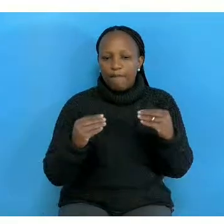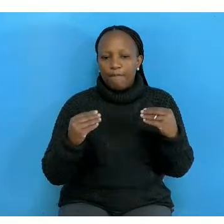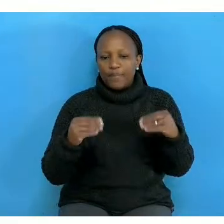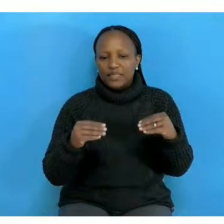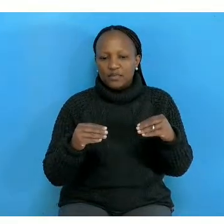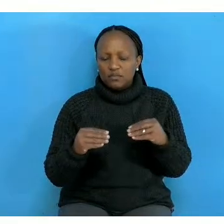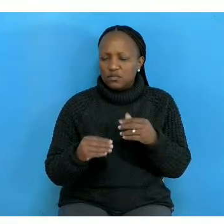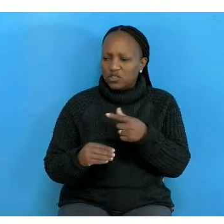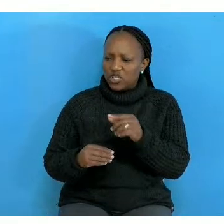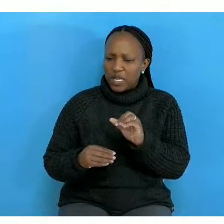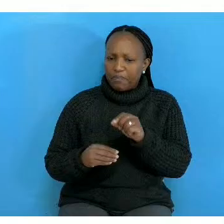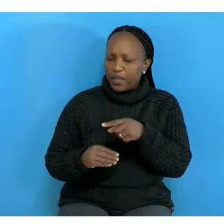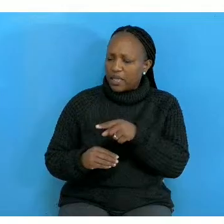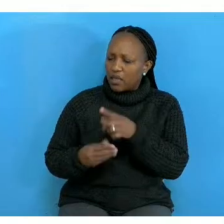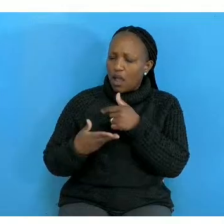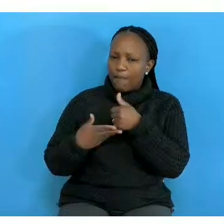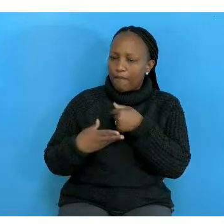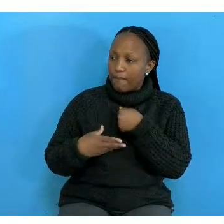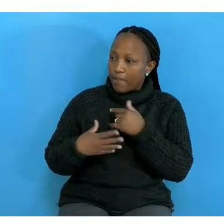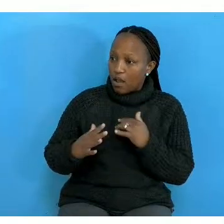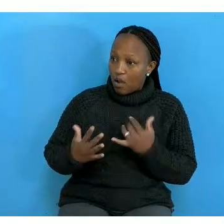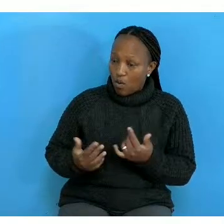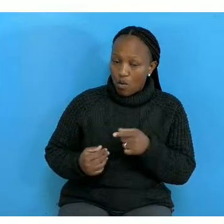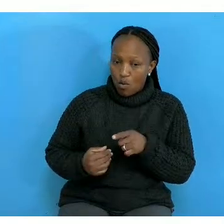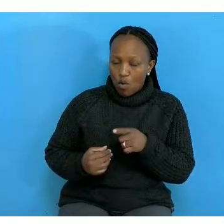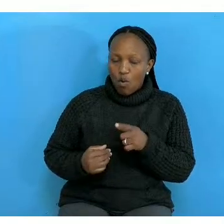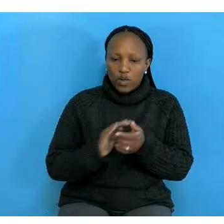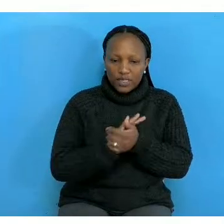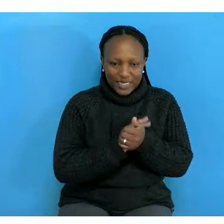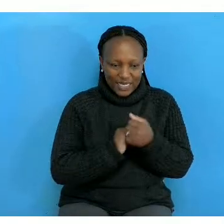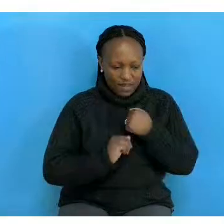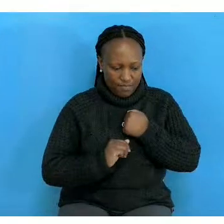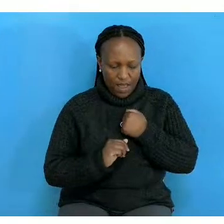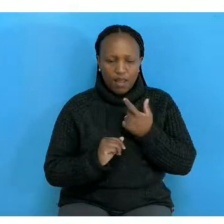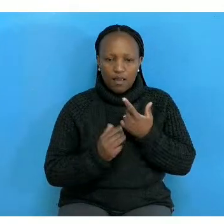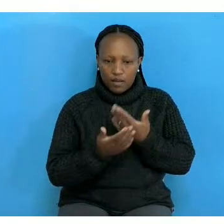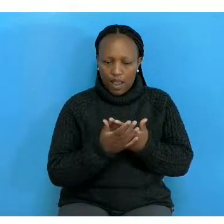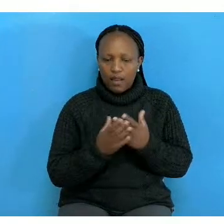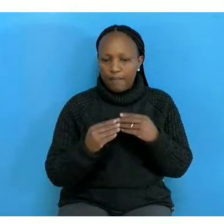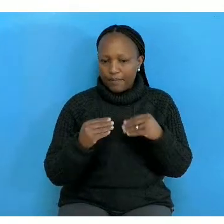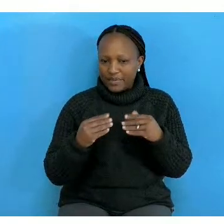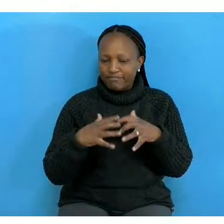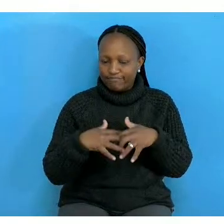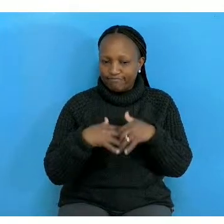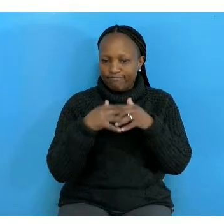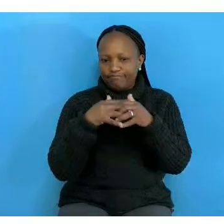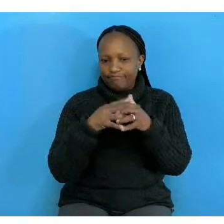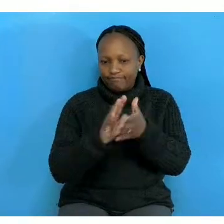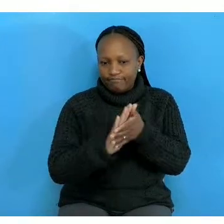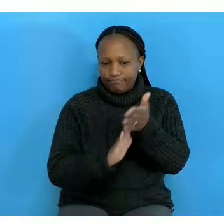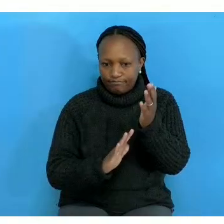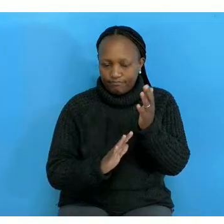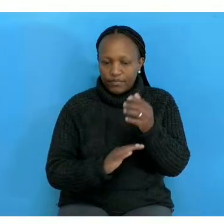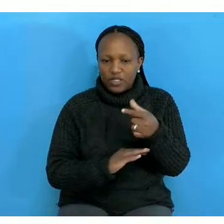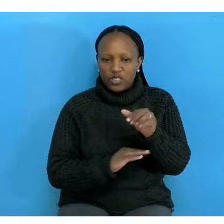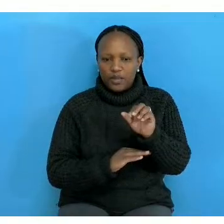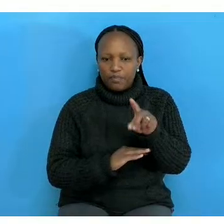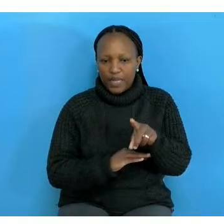GEP, how can you help me to turn this skill into a business venture? Then that's where GEP will come